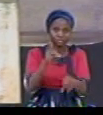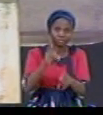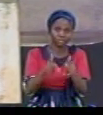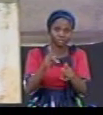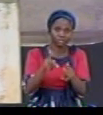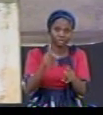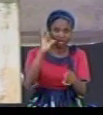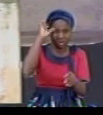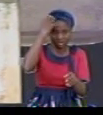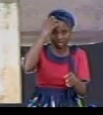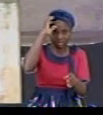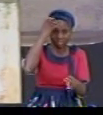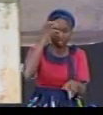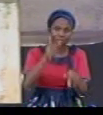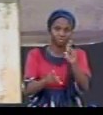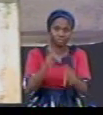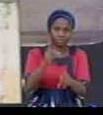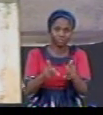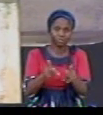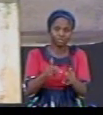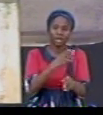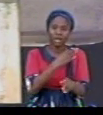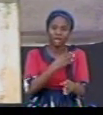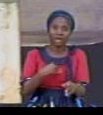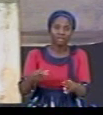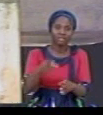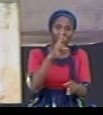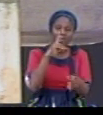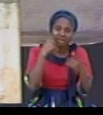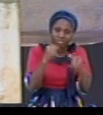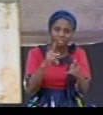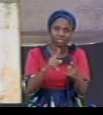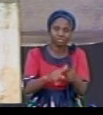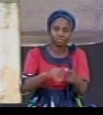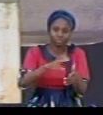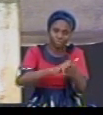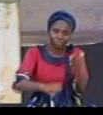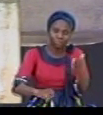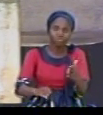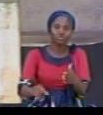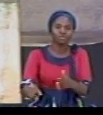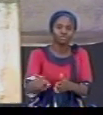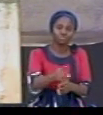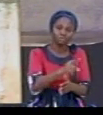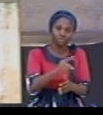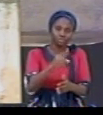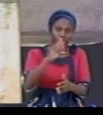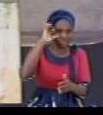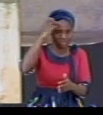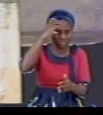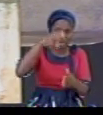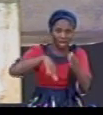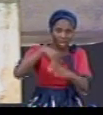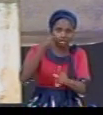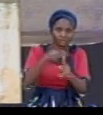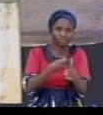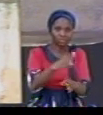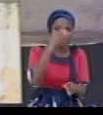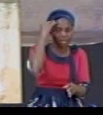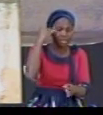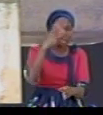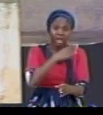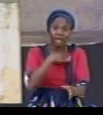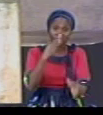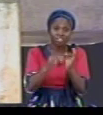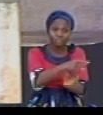those lunacy out of their head. And if you do it by prayer, the people, the